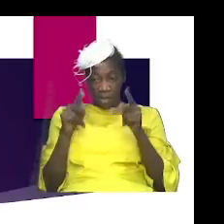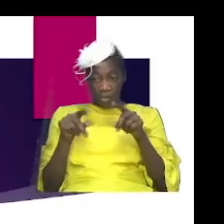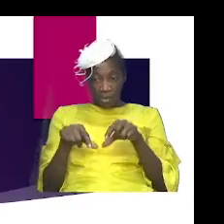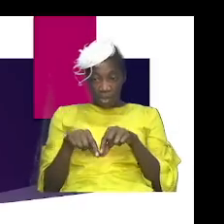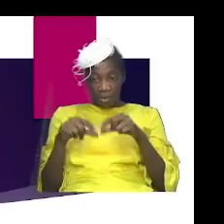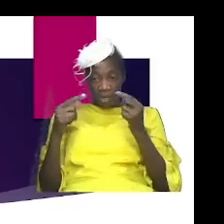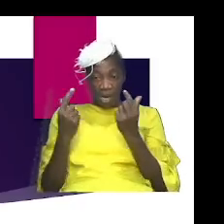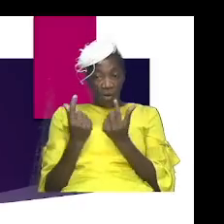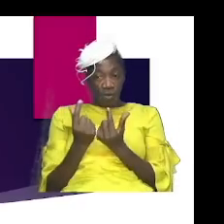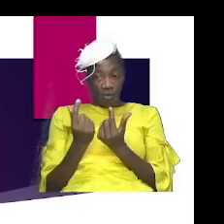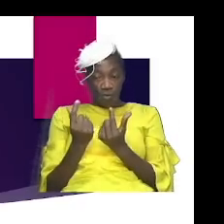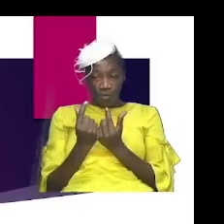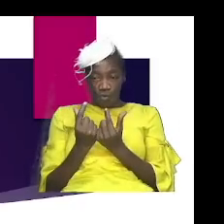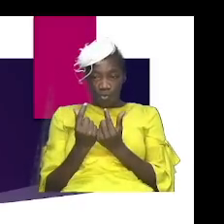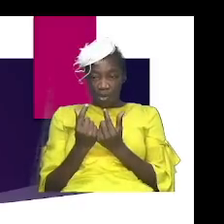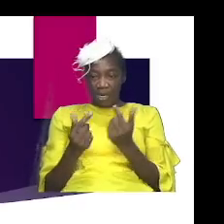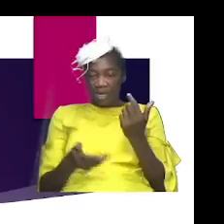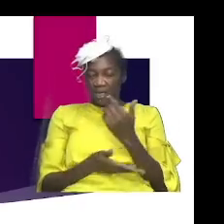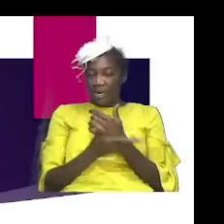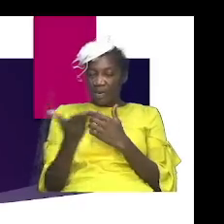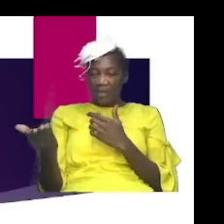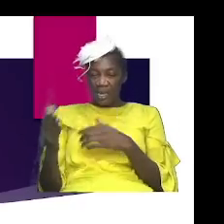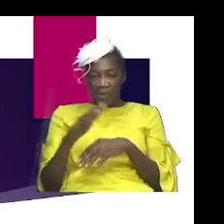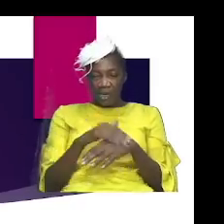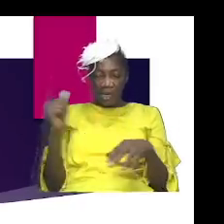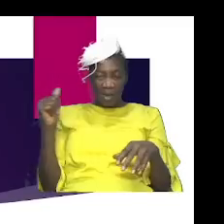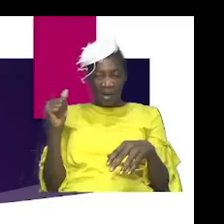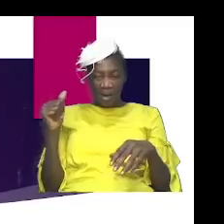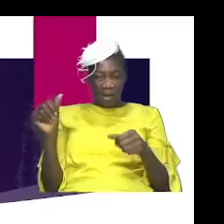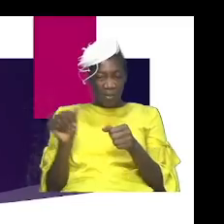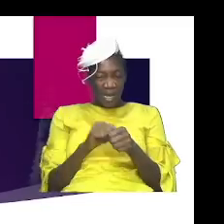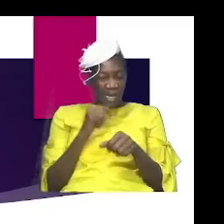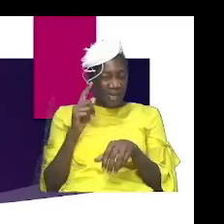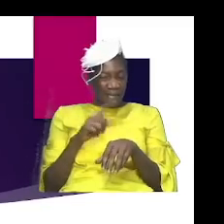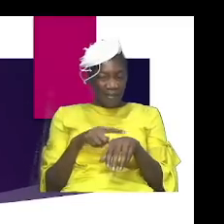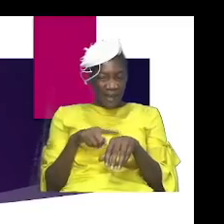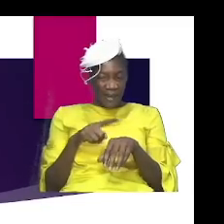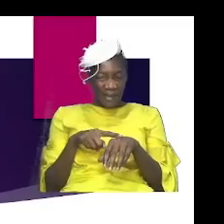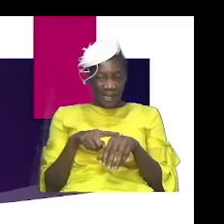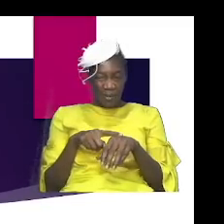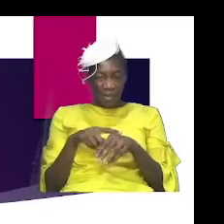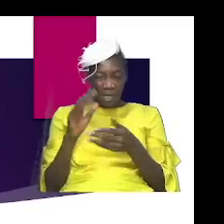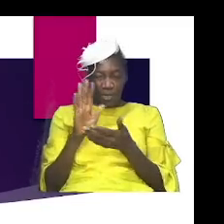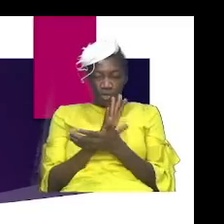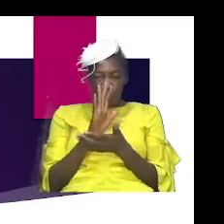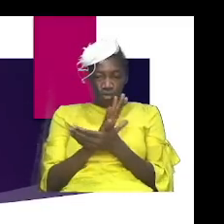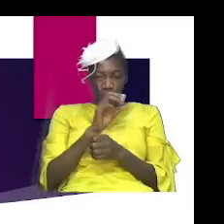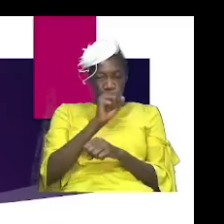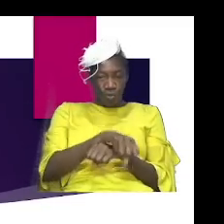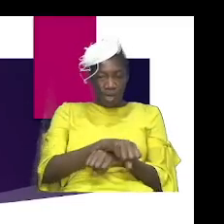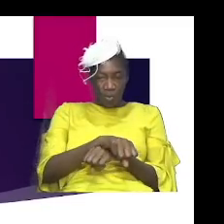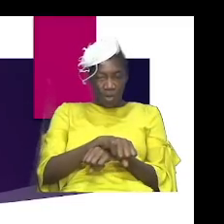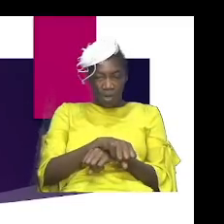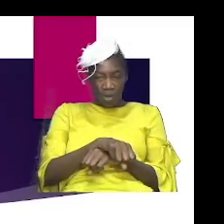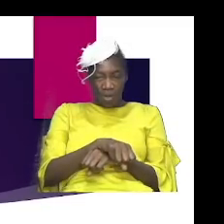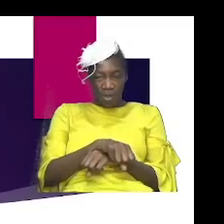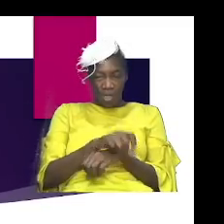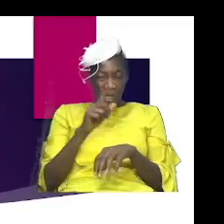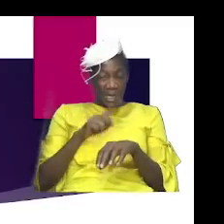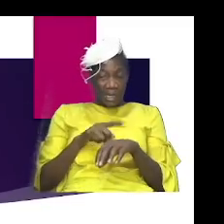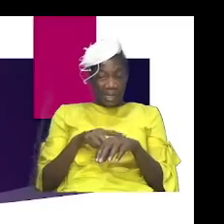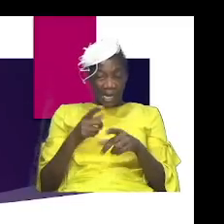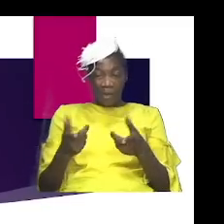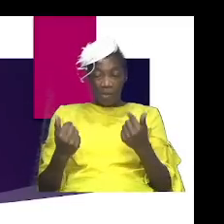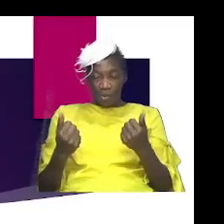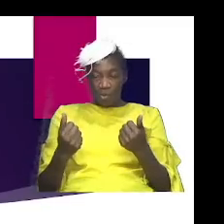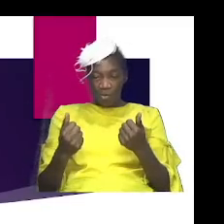in a ministry, and they are there when they are called upon. At any time, if they're at school or they're at work, an opportunity comes.